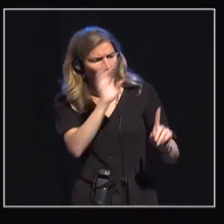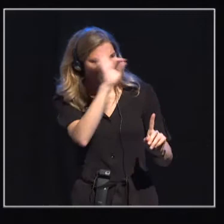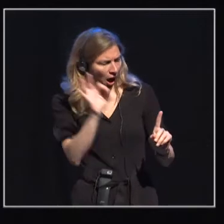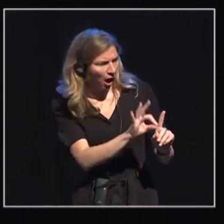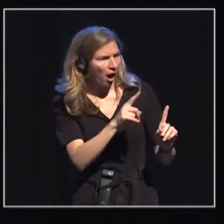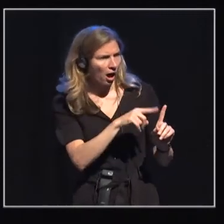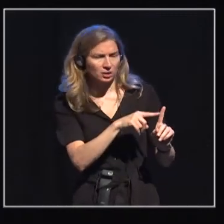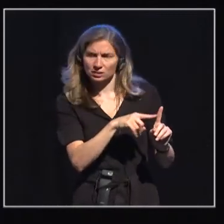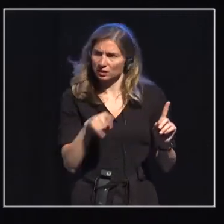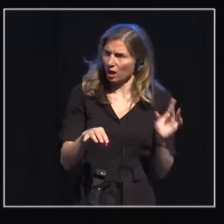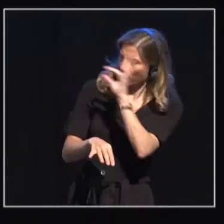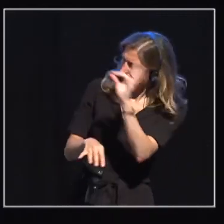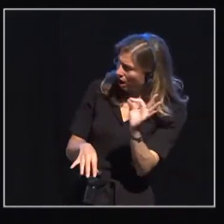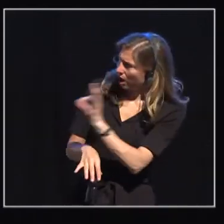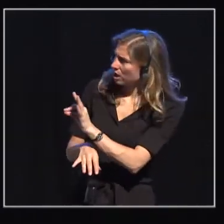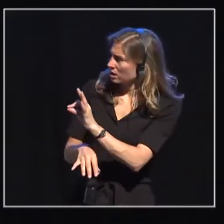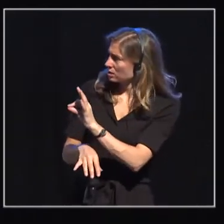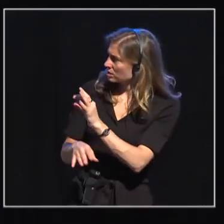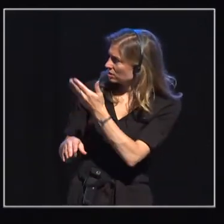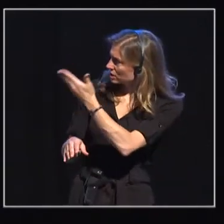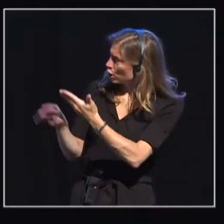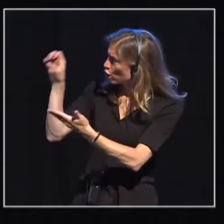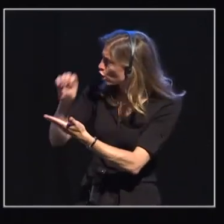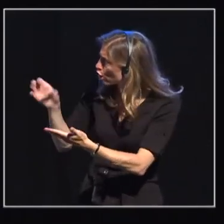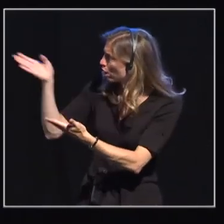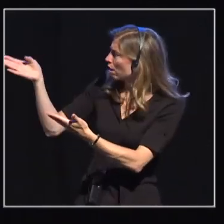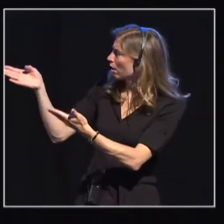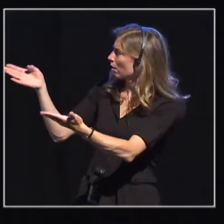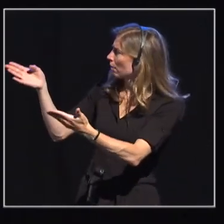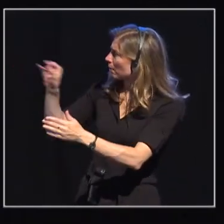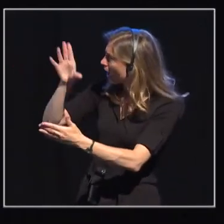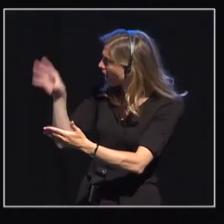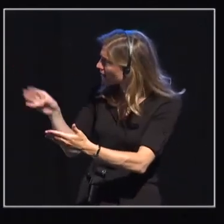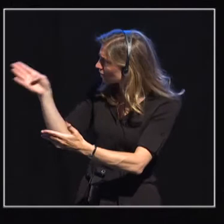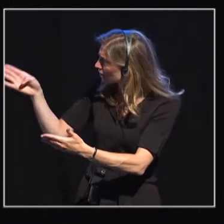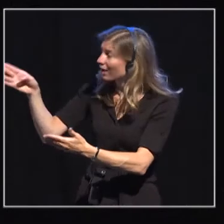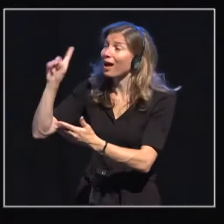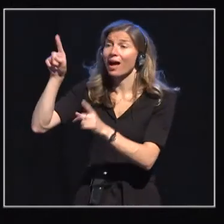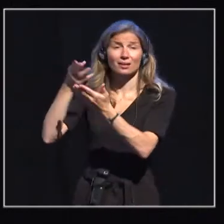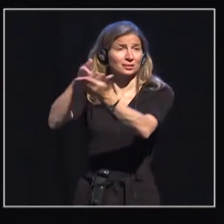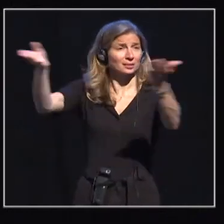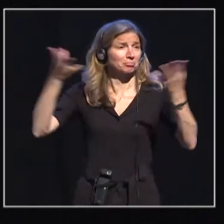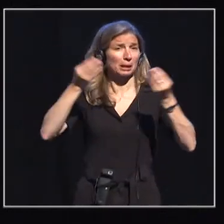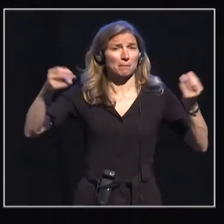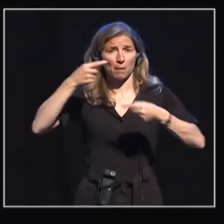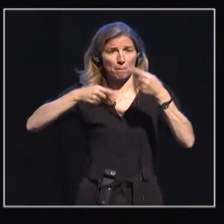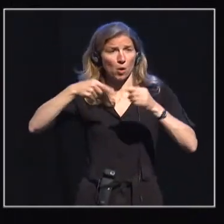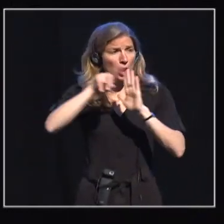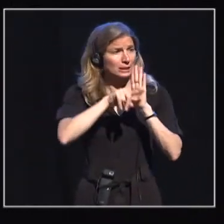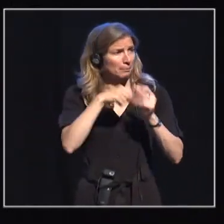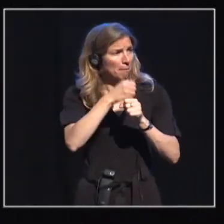from both Europe and from Africa, and the plenty of policymakers that are undoubtedly in the room, what are for